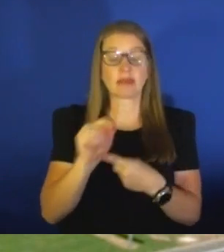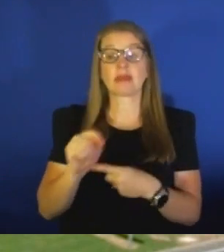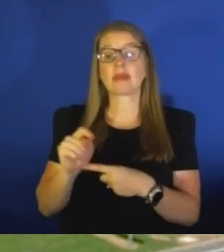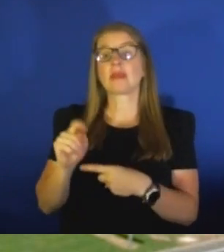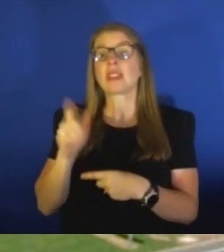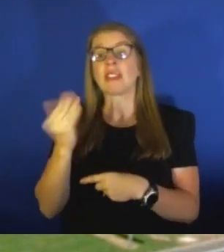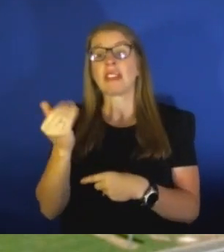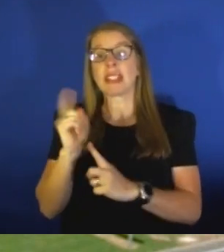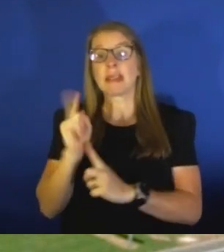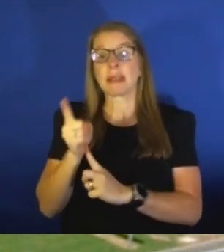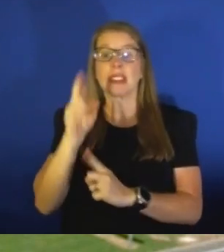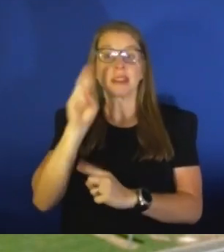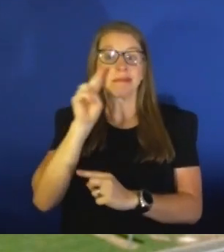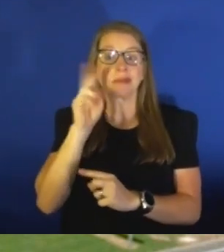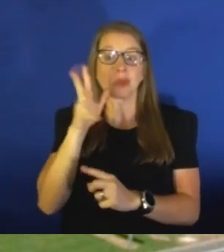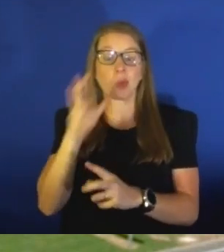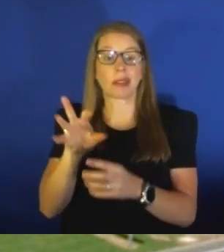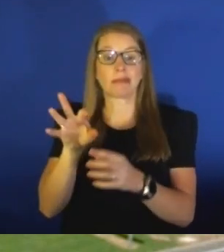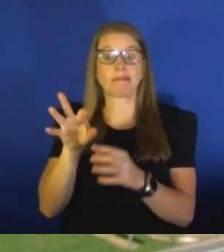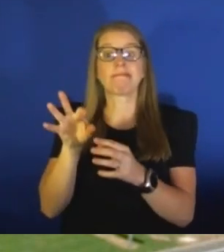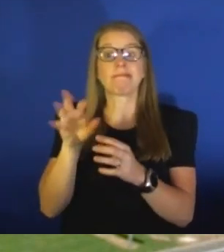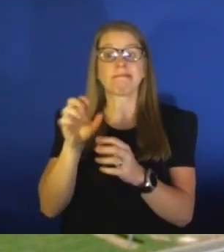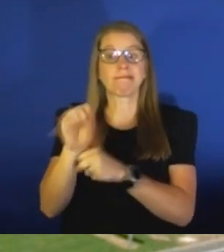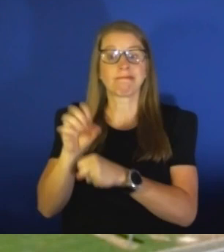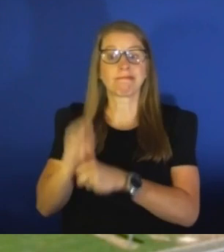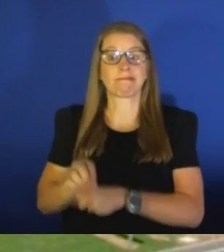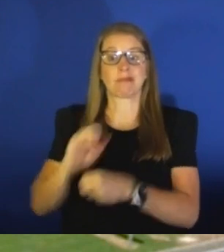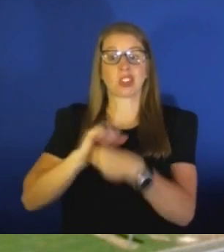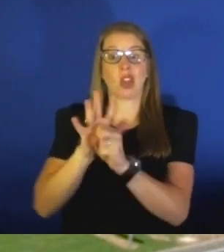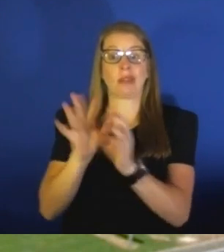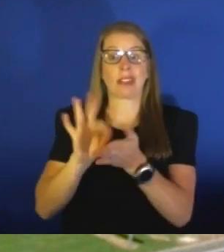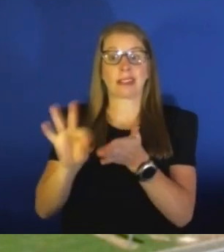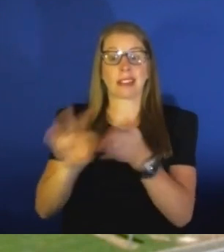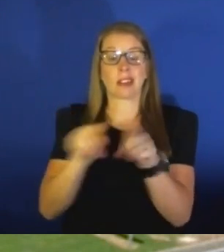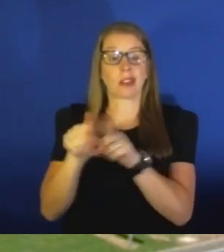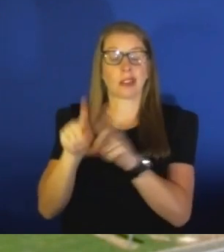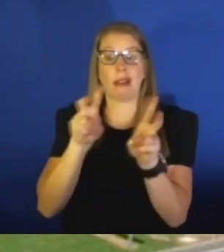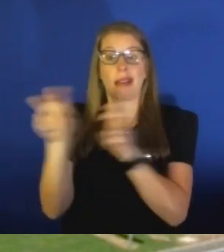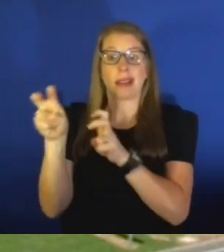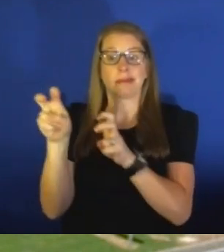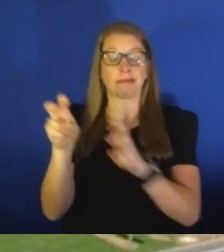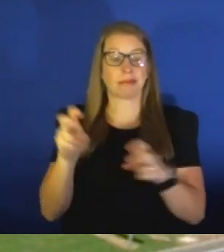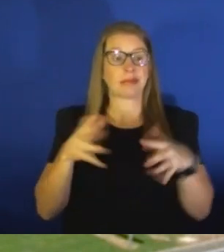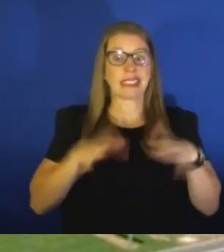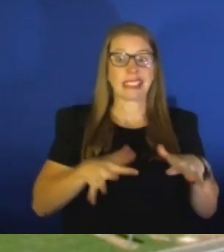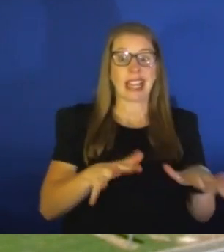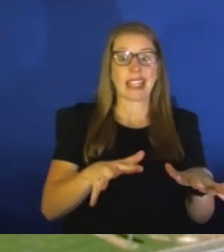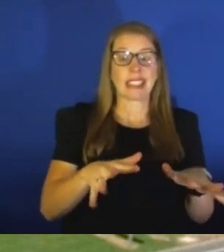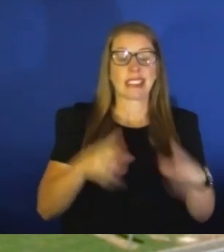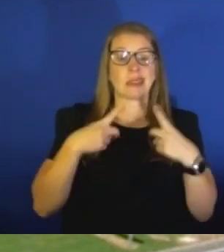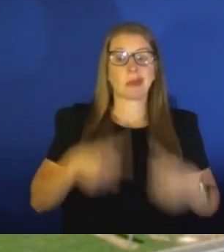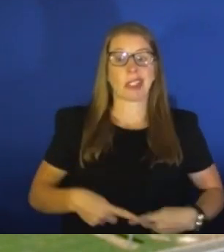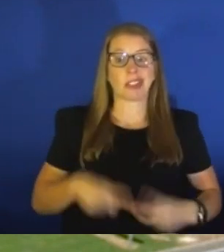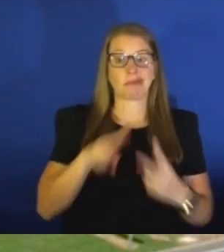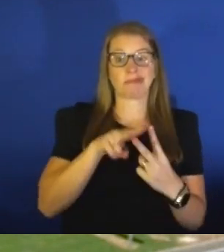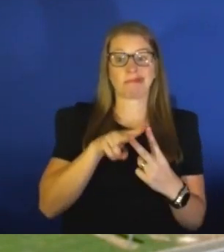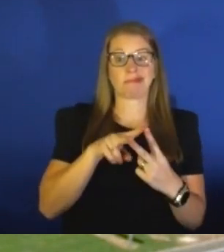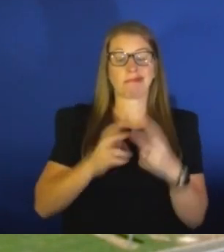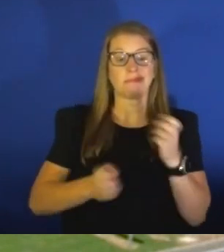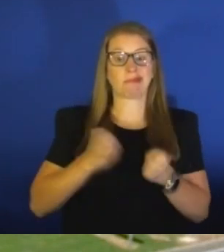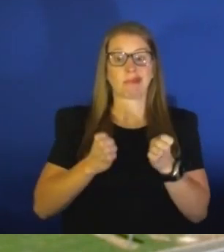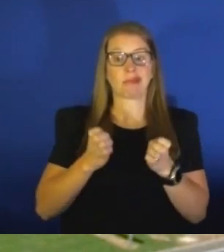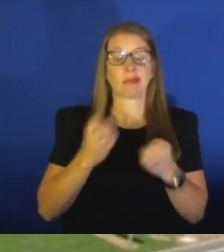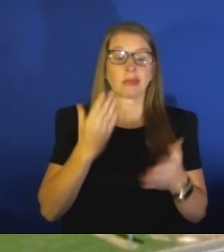the latest COVID count and COVID headlines. But first, anxiety and depression, two emotions we might feel if we are